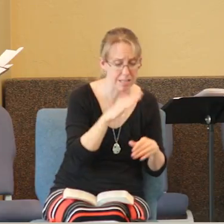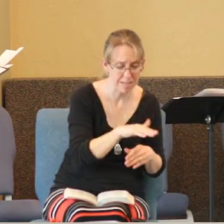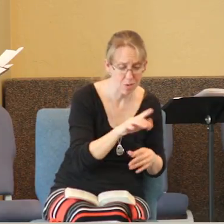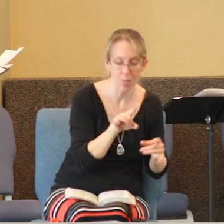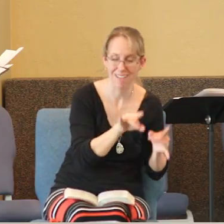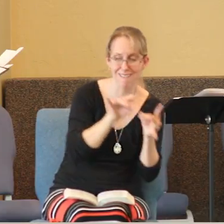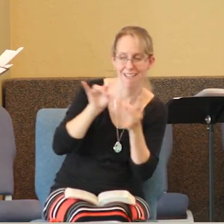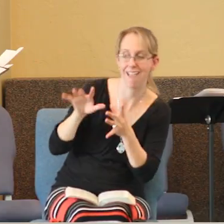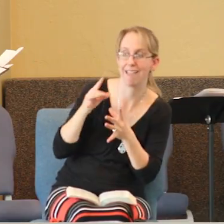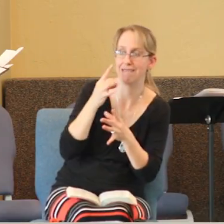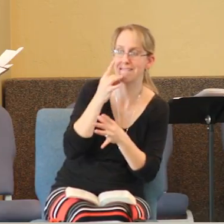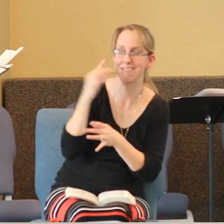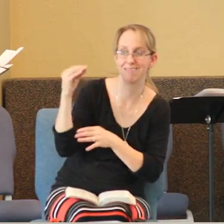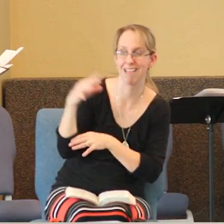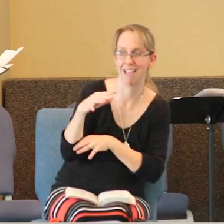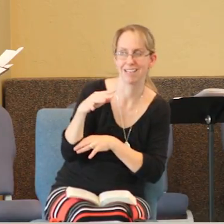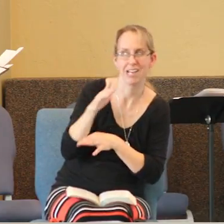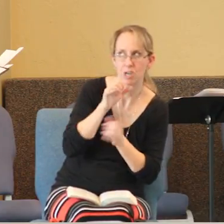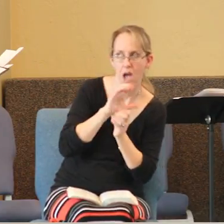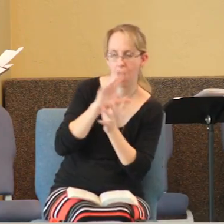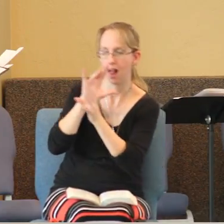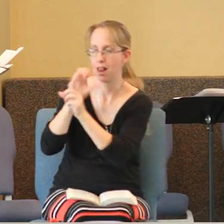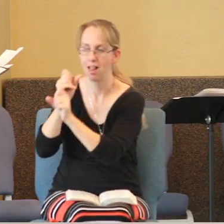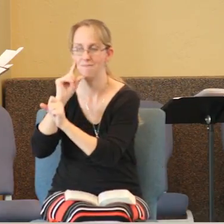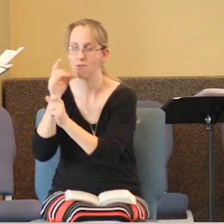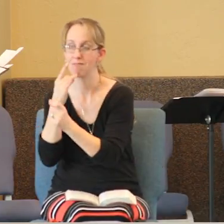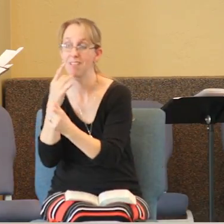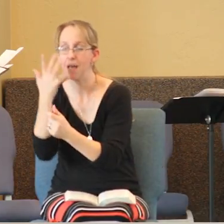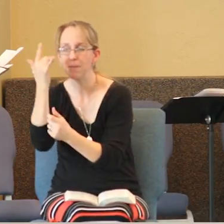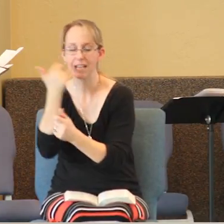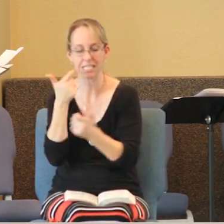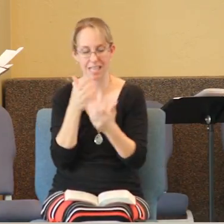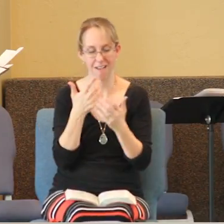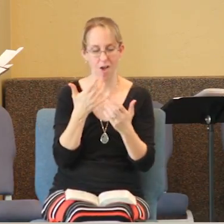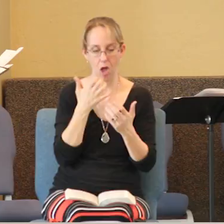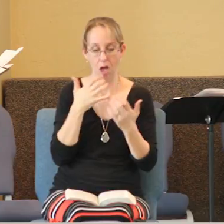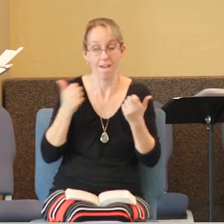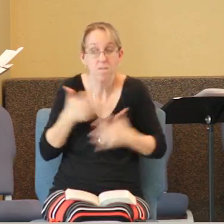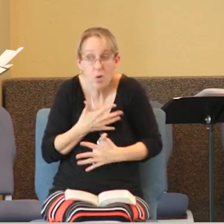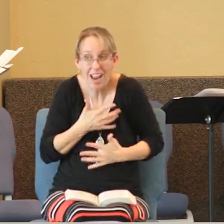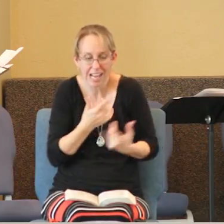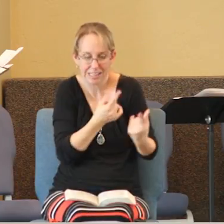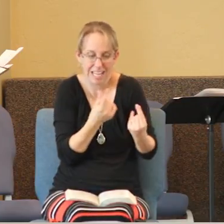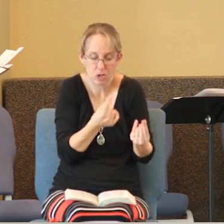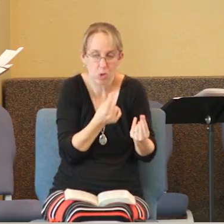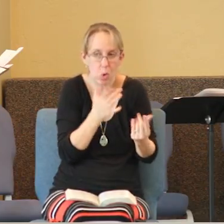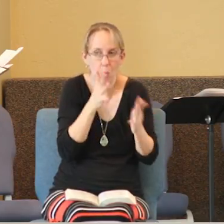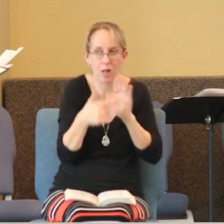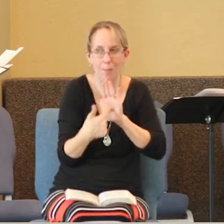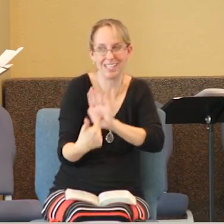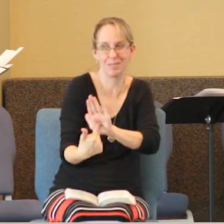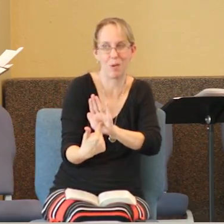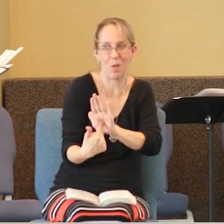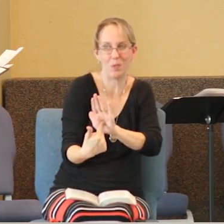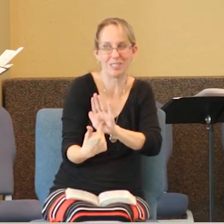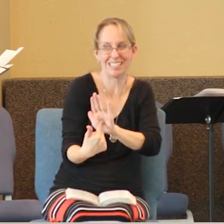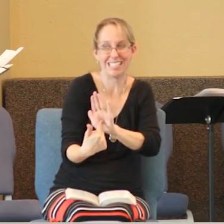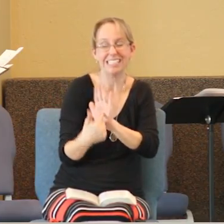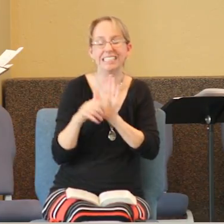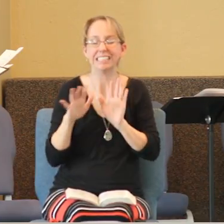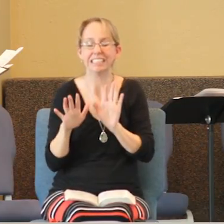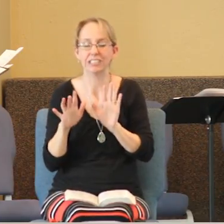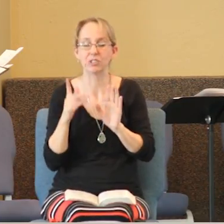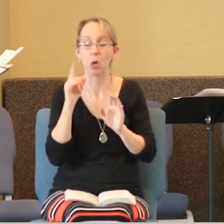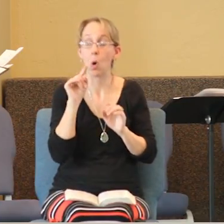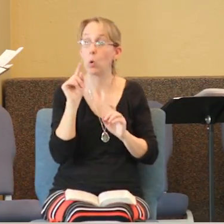light and does not come to the light for fear that his deeds will be exposed. But he who practices truth